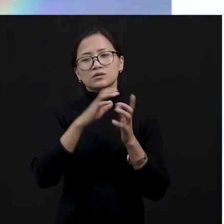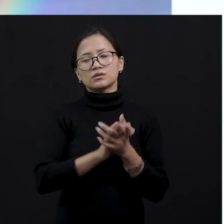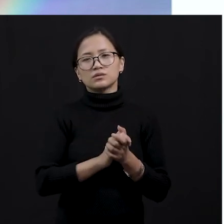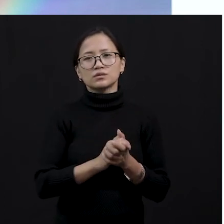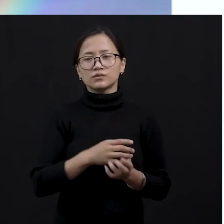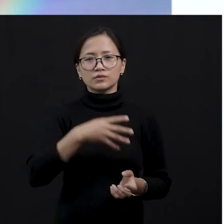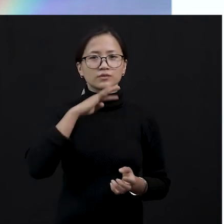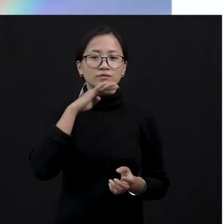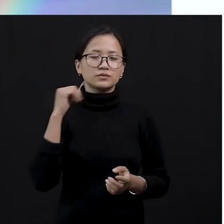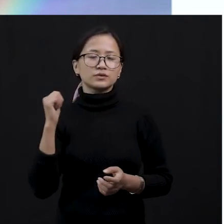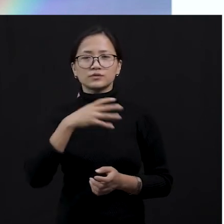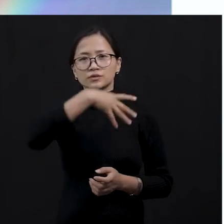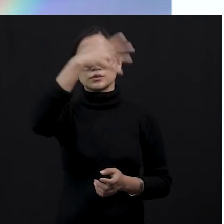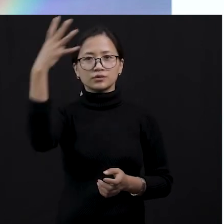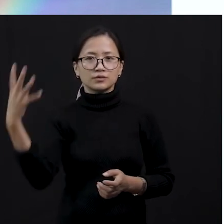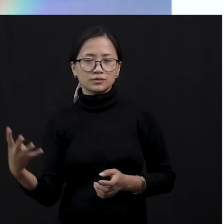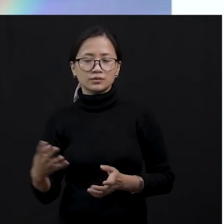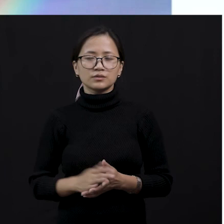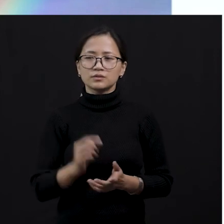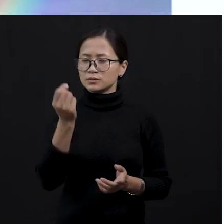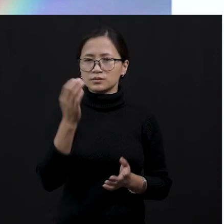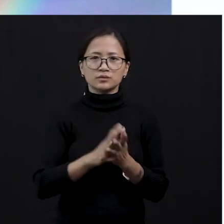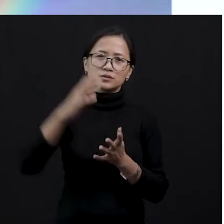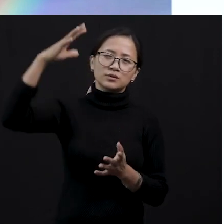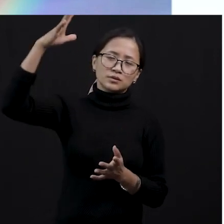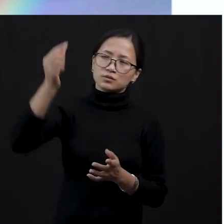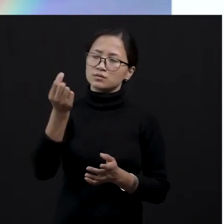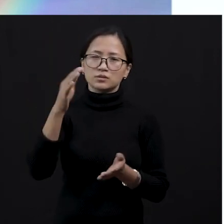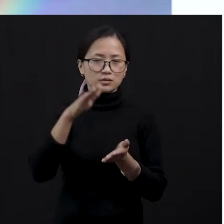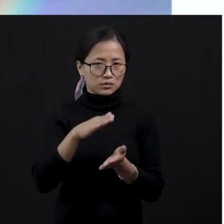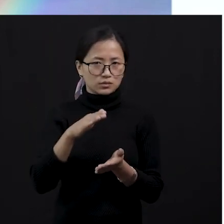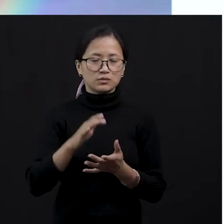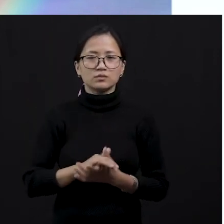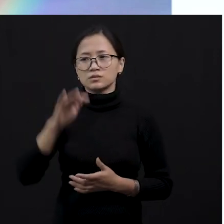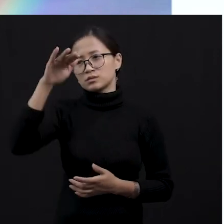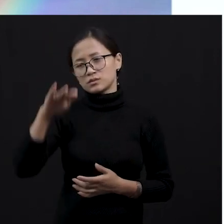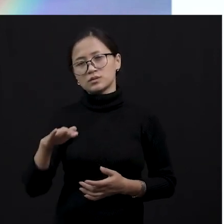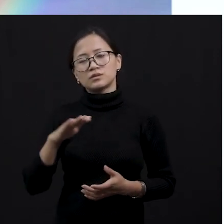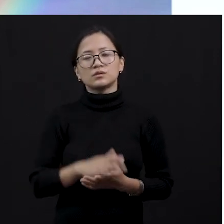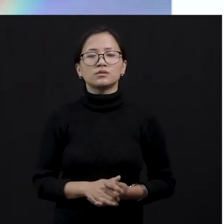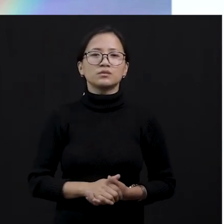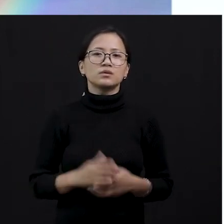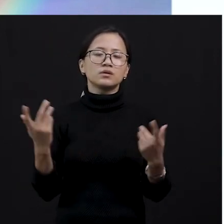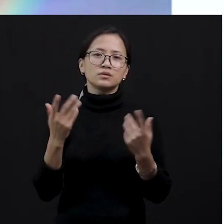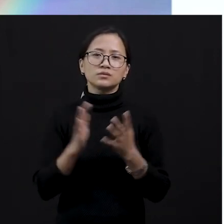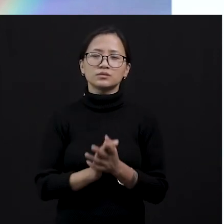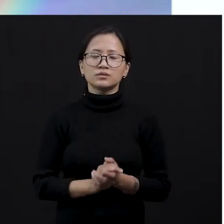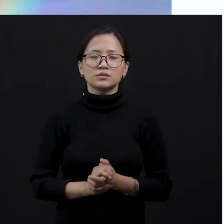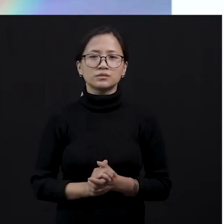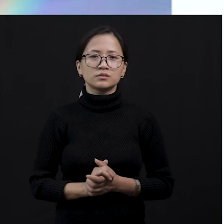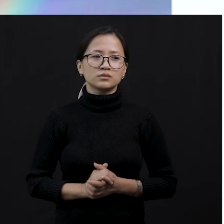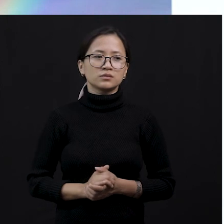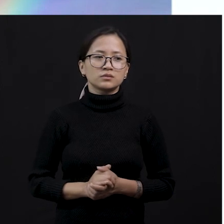rainbow, right? That means the sun is a little bit lower. Okay, so this is how we will recognize how a rainbow is